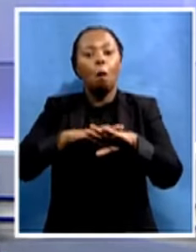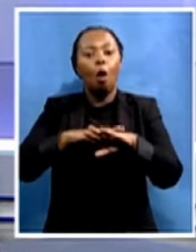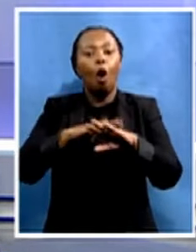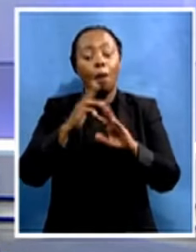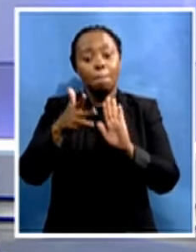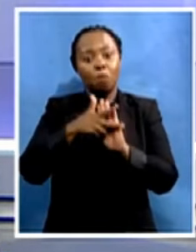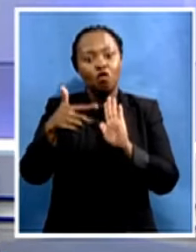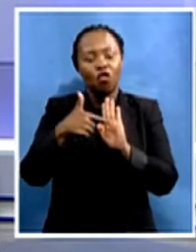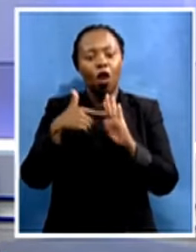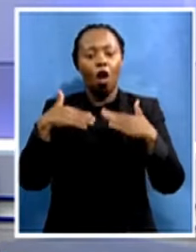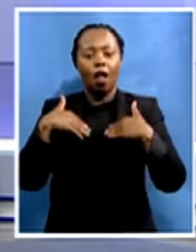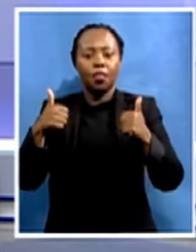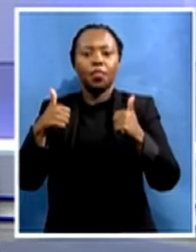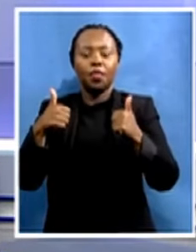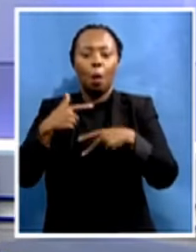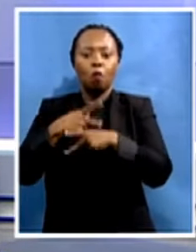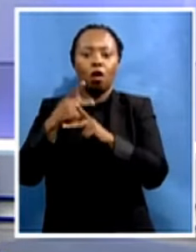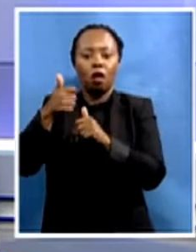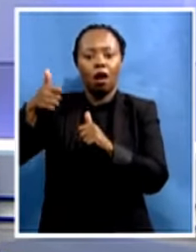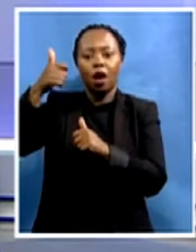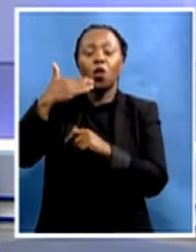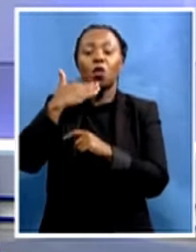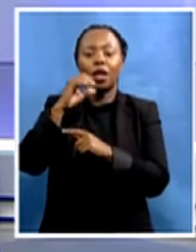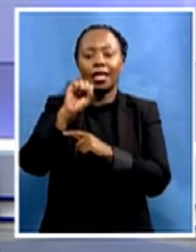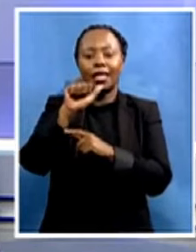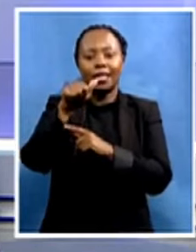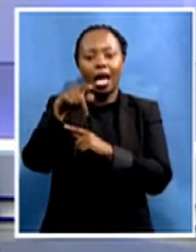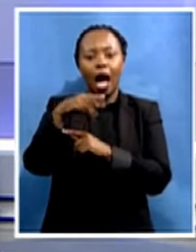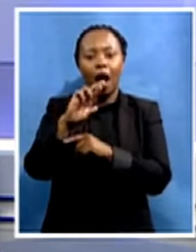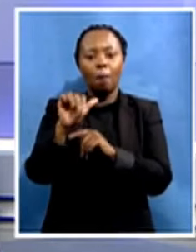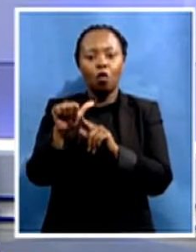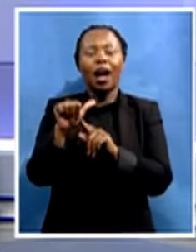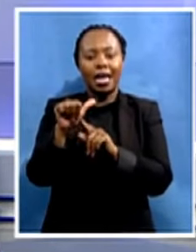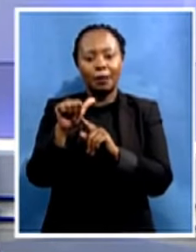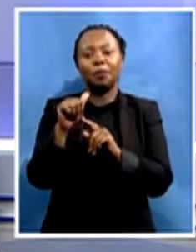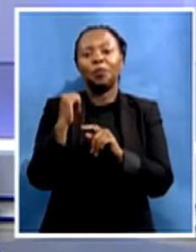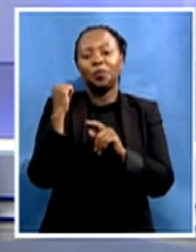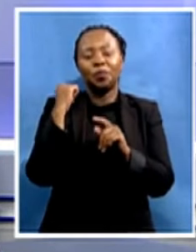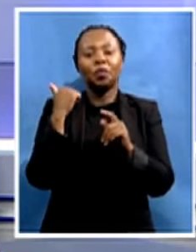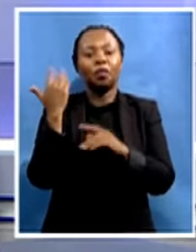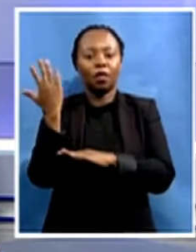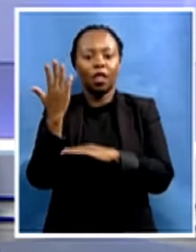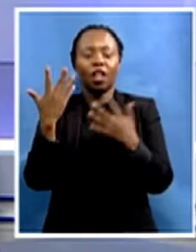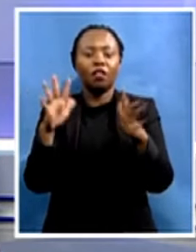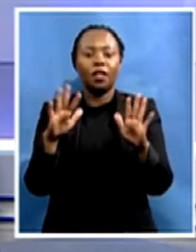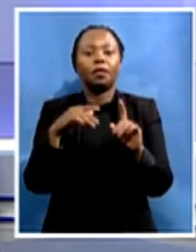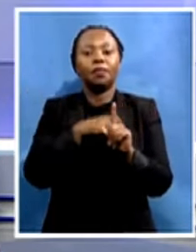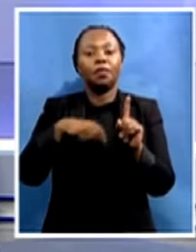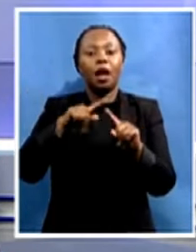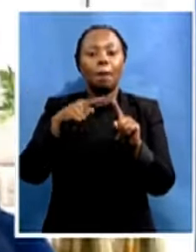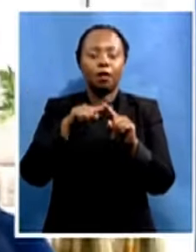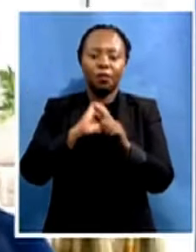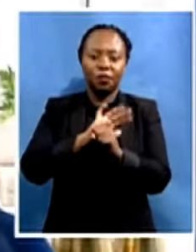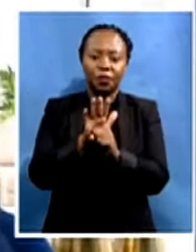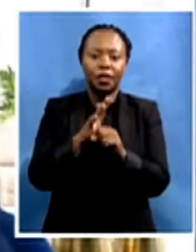SAHPRA. The president was addressing the nation on the country's response to COVID-19 infections last night. We have the CEO of Proactive Health